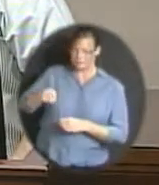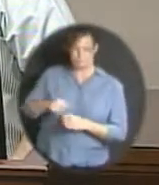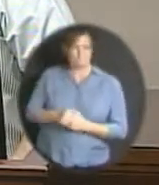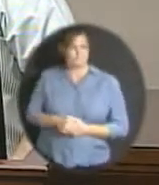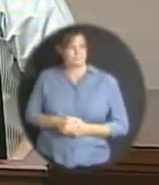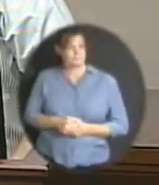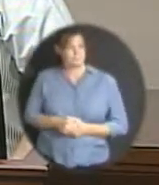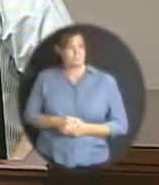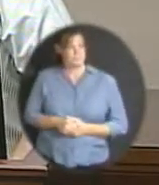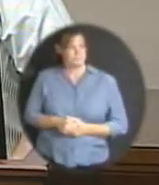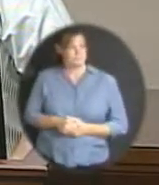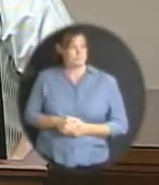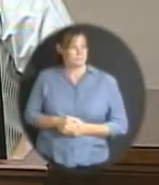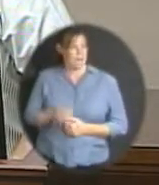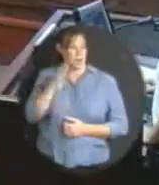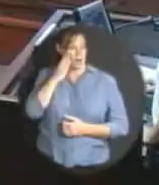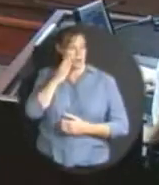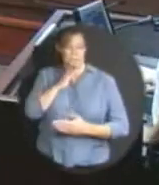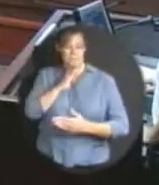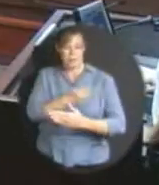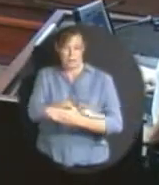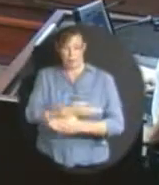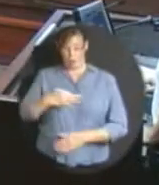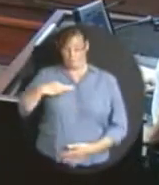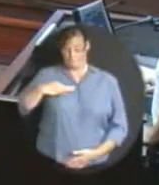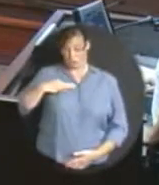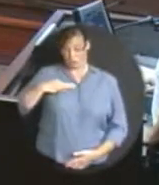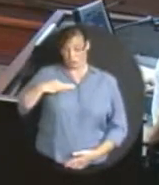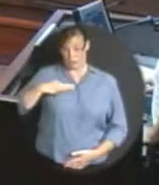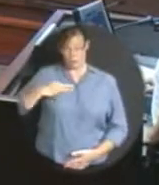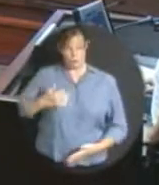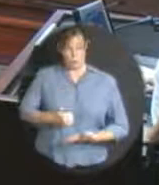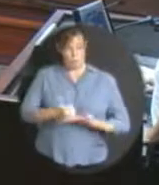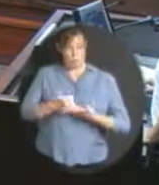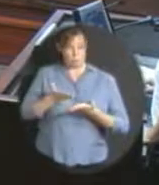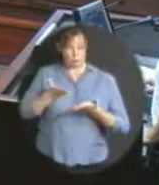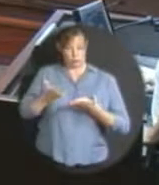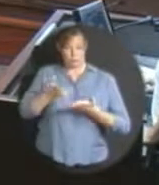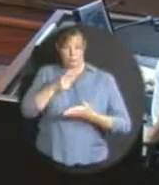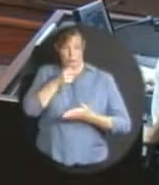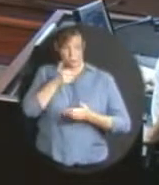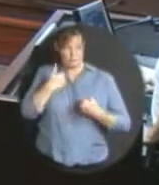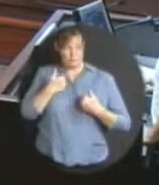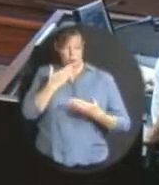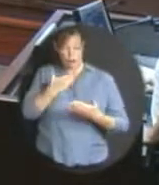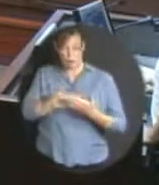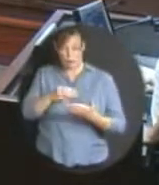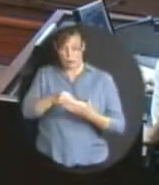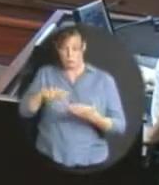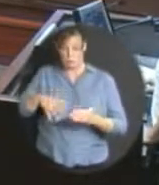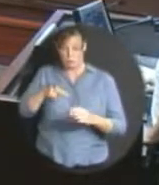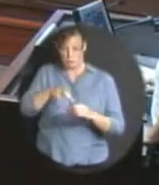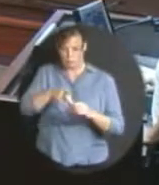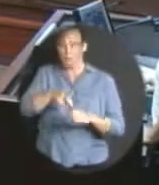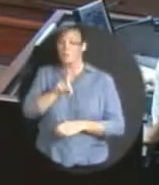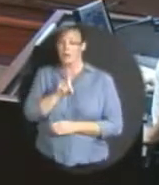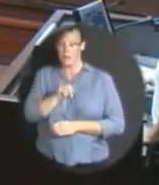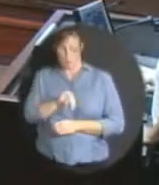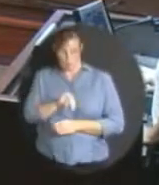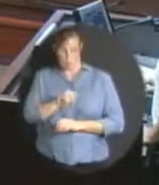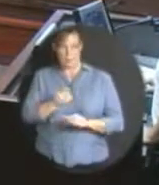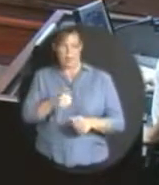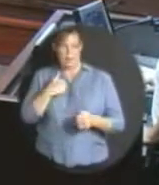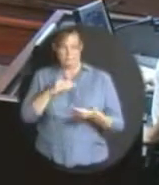know- go ahead. I know that my daughter volunteered to help serve those lunches. Do we get some good student participation We as do. far as volunteers? They can